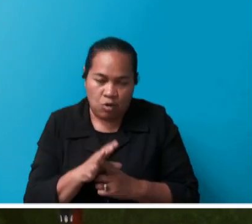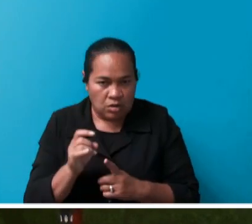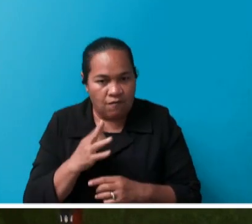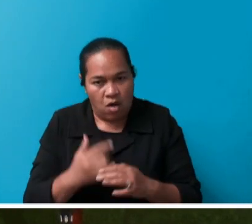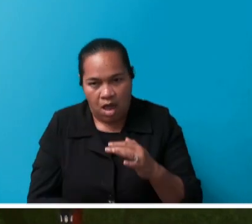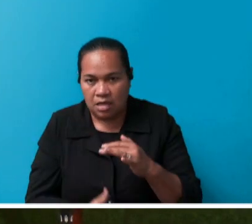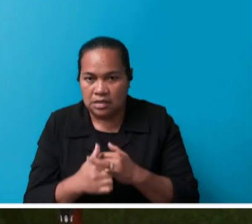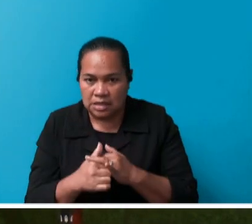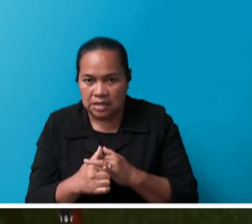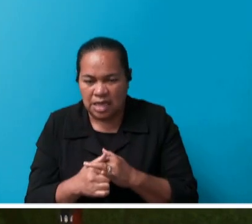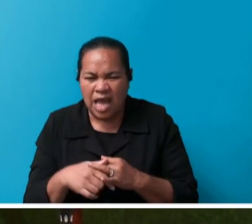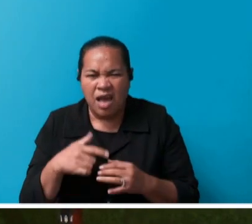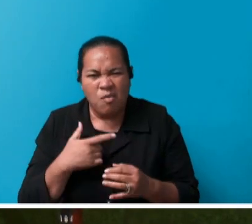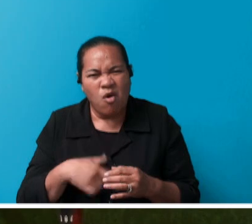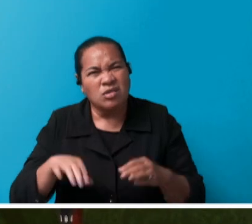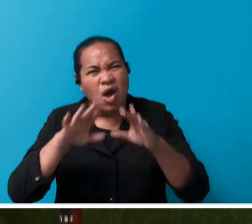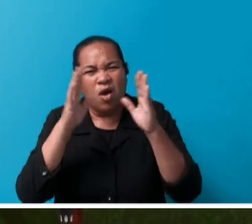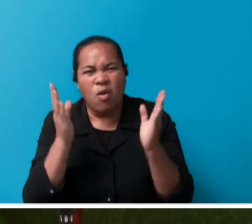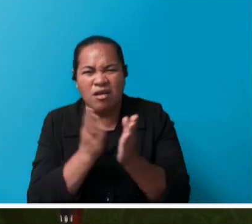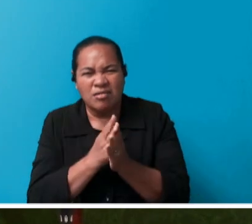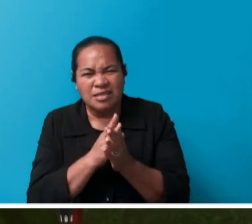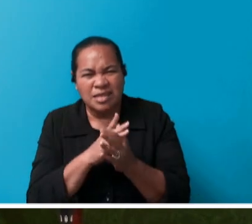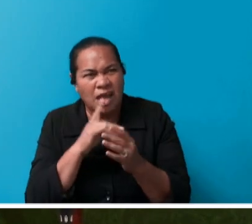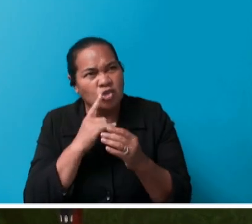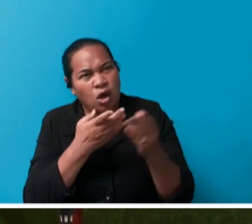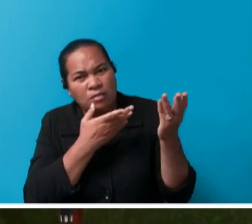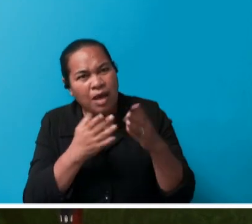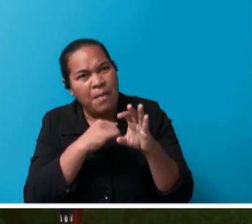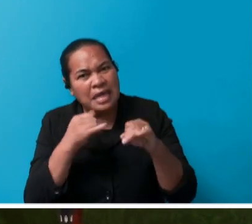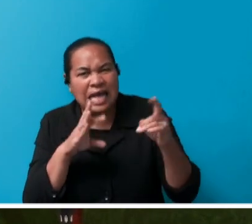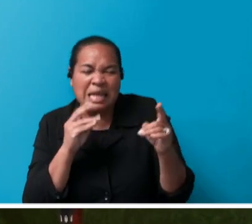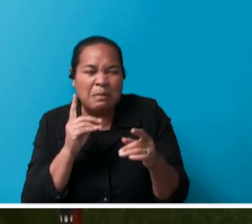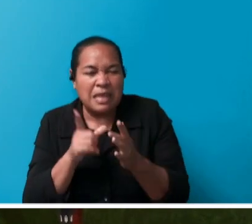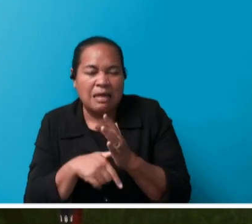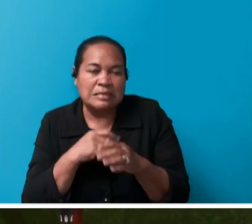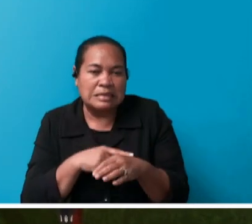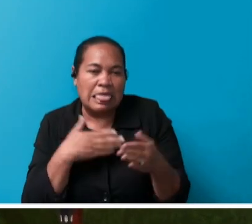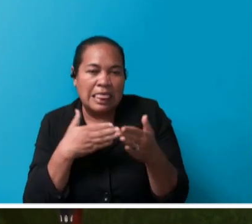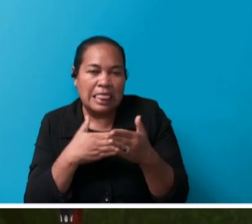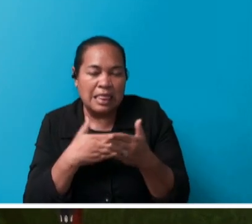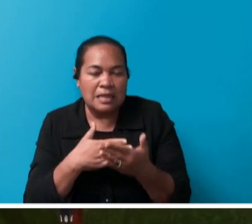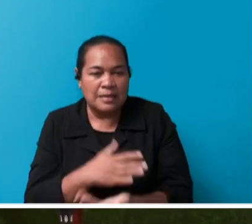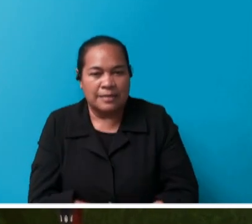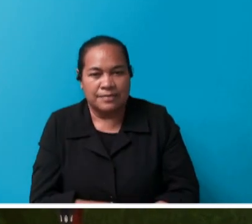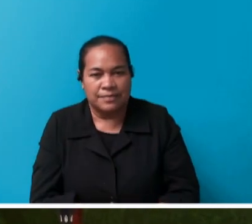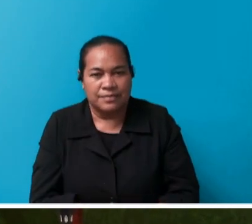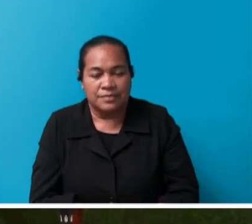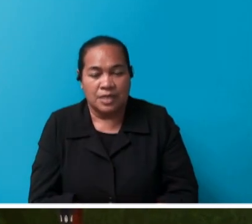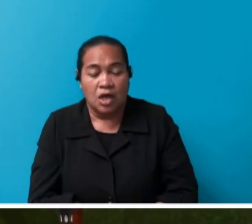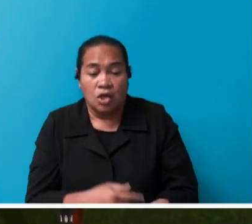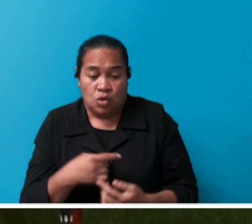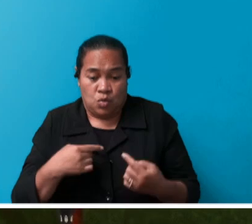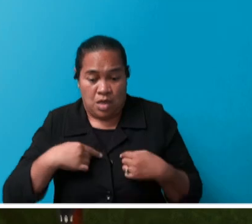also impacted by the global supply chain for this medical product. And we as a nation